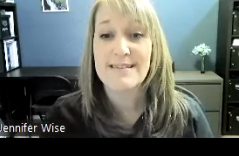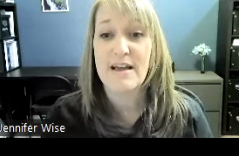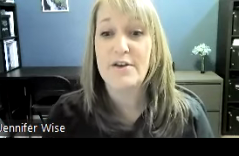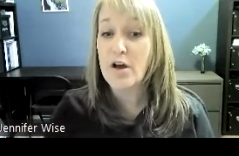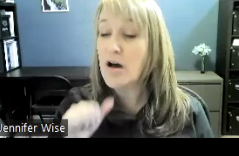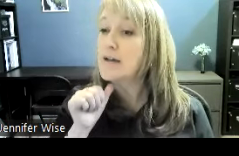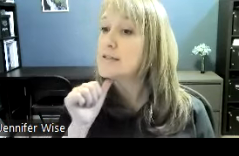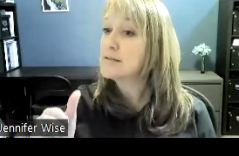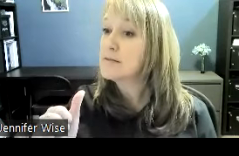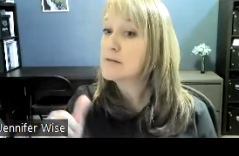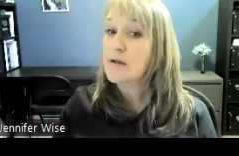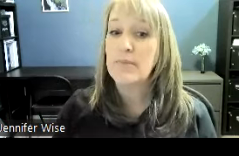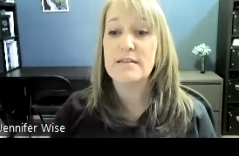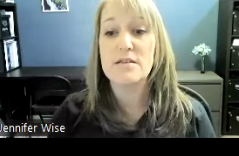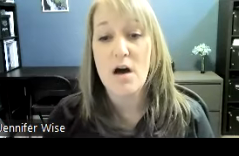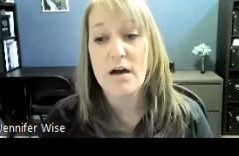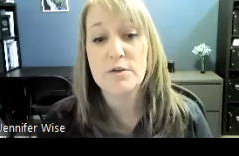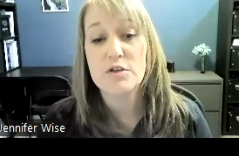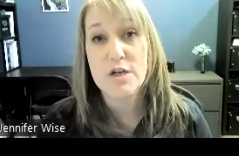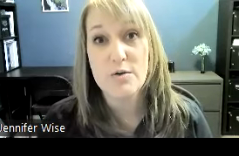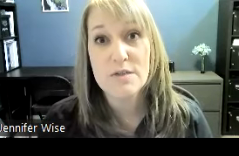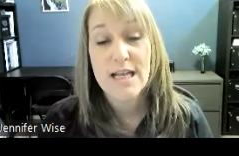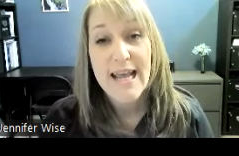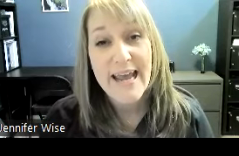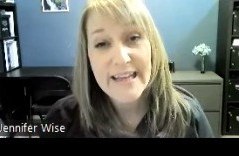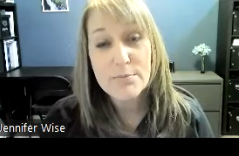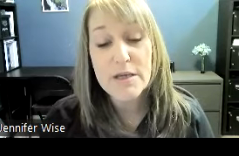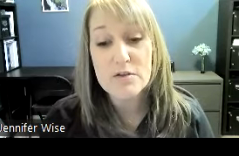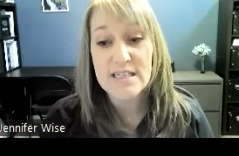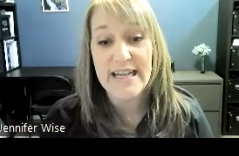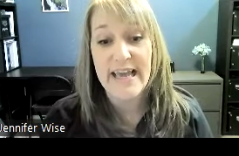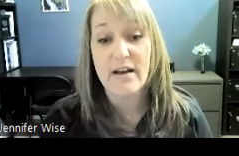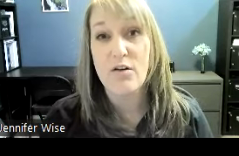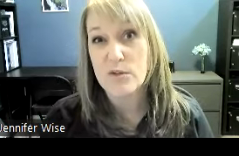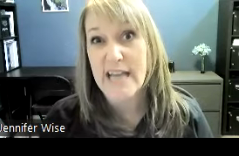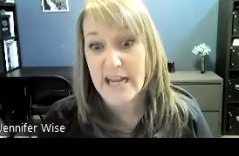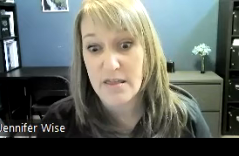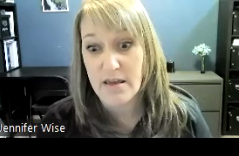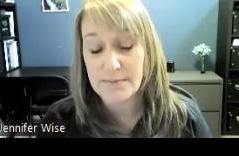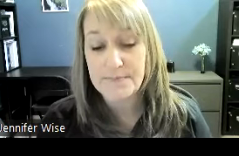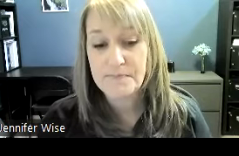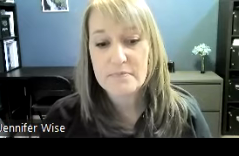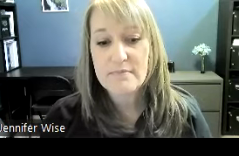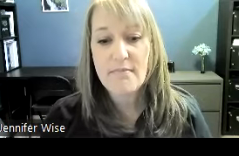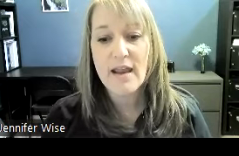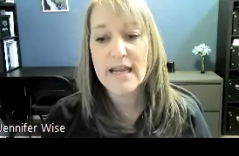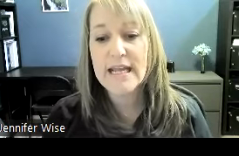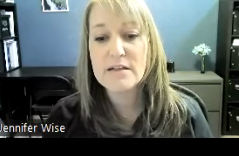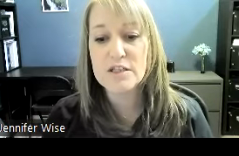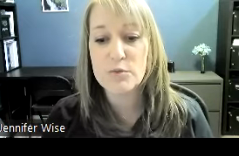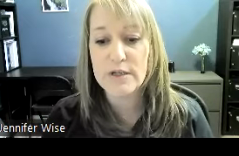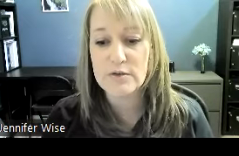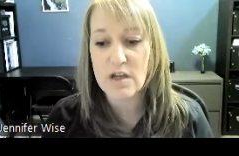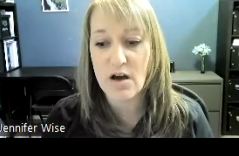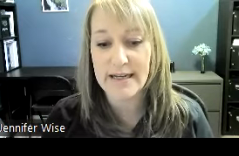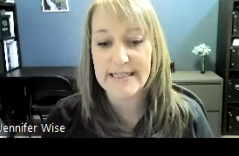The sign not means not or don't, and it can be used to negate almost anything. In